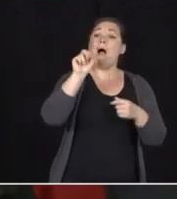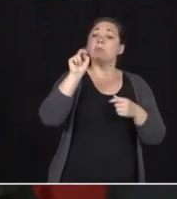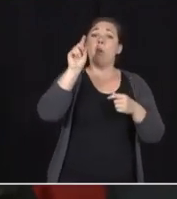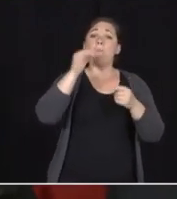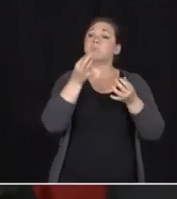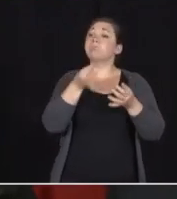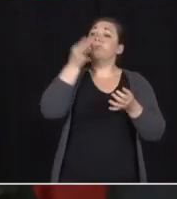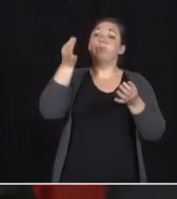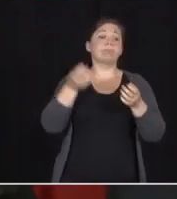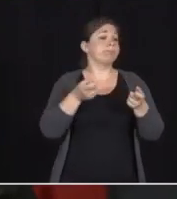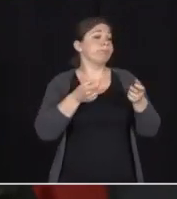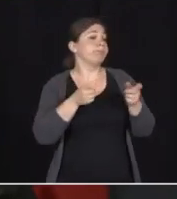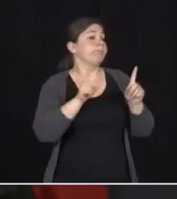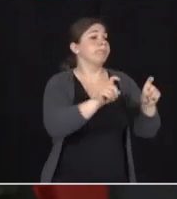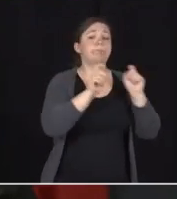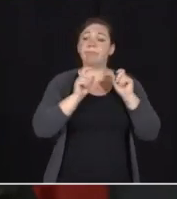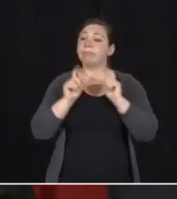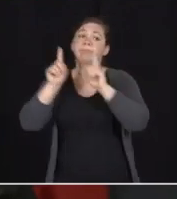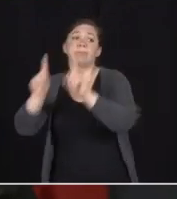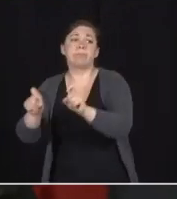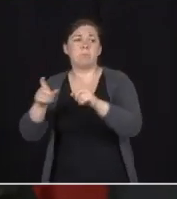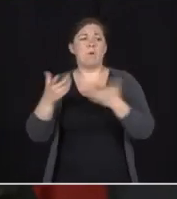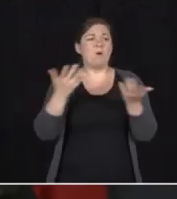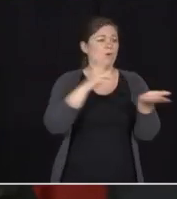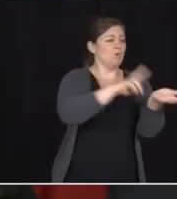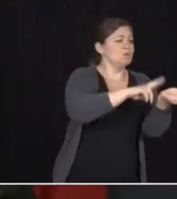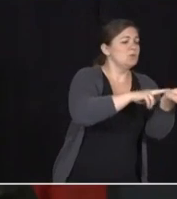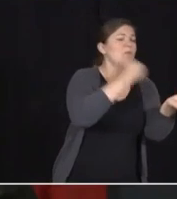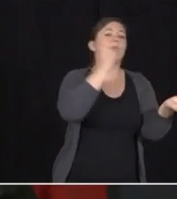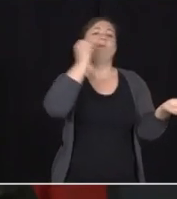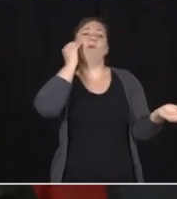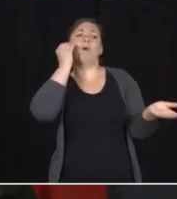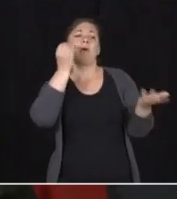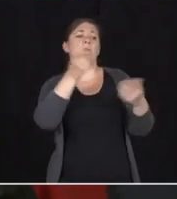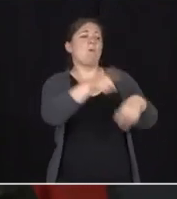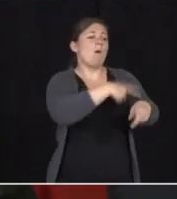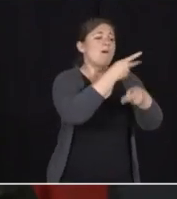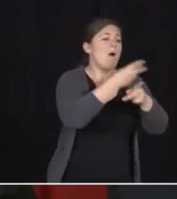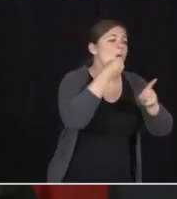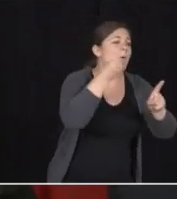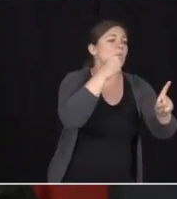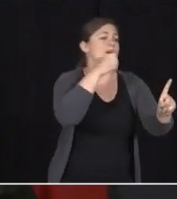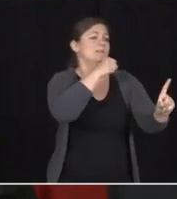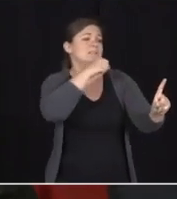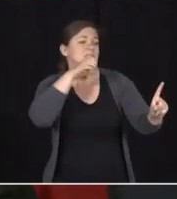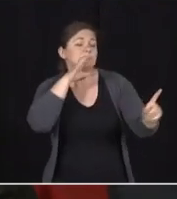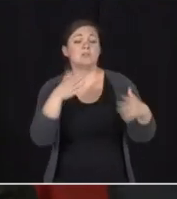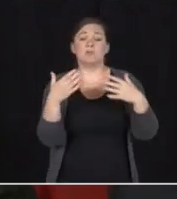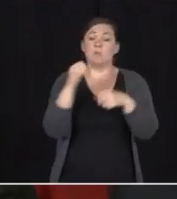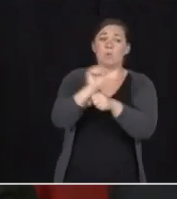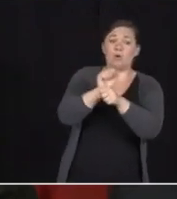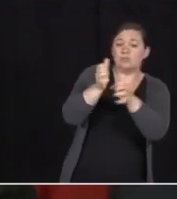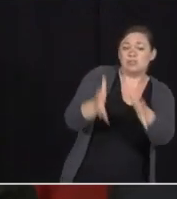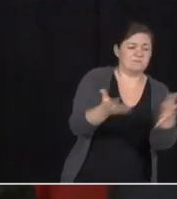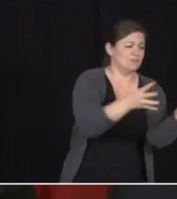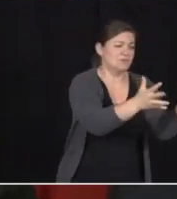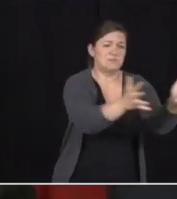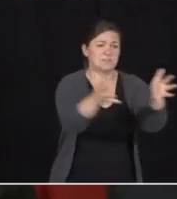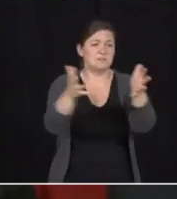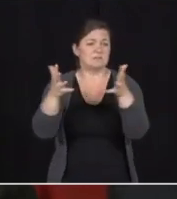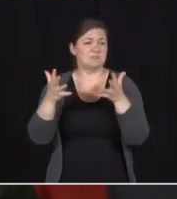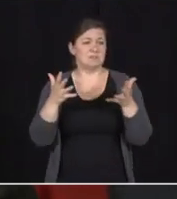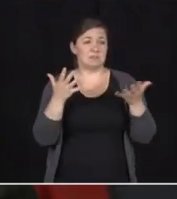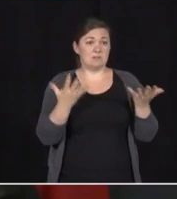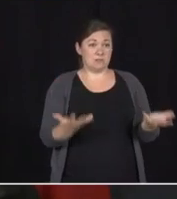you're continuing to test healthcare and LTC workers. But some places, Windsor, for example, have started